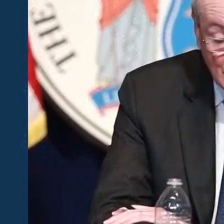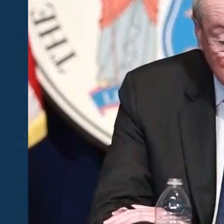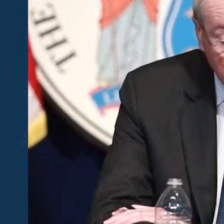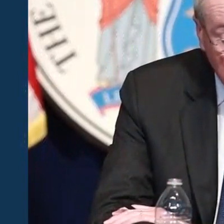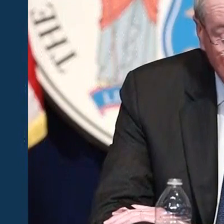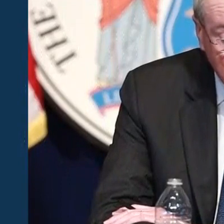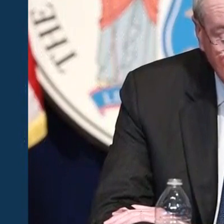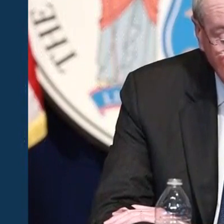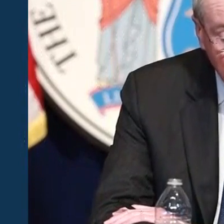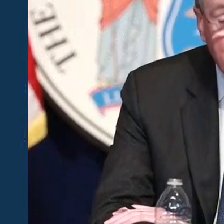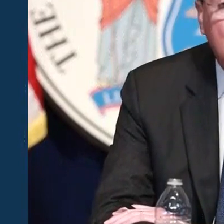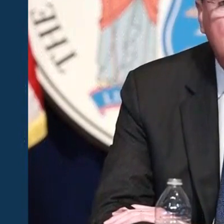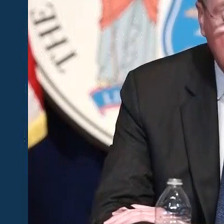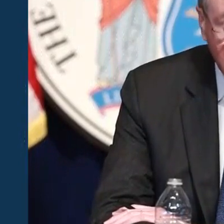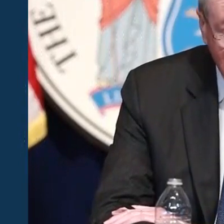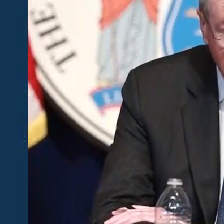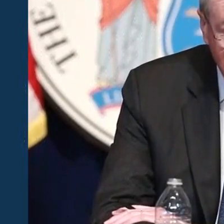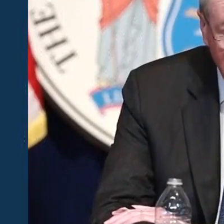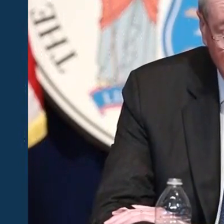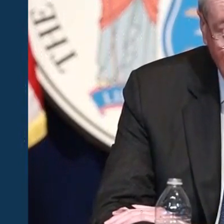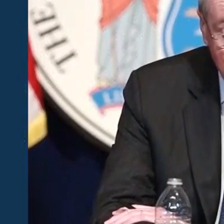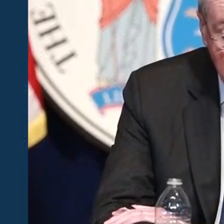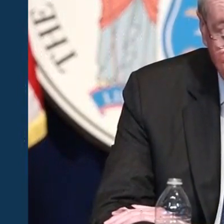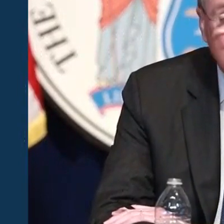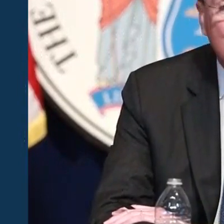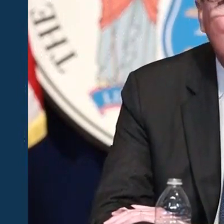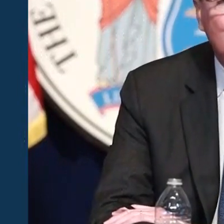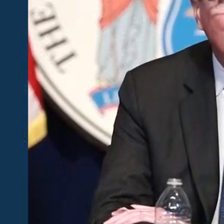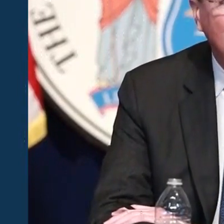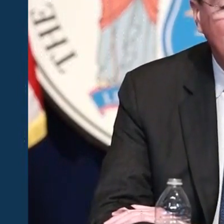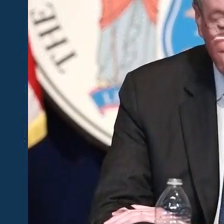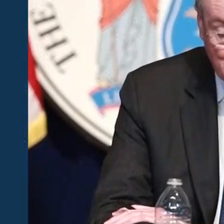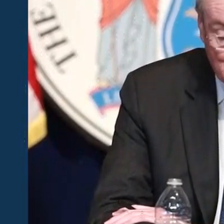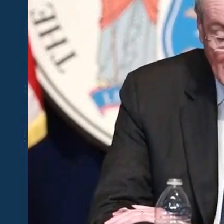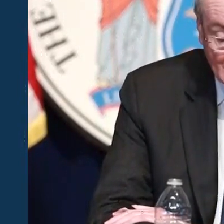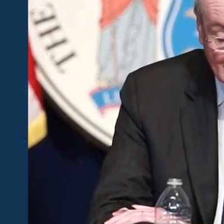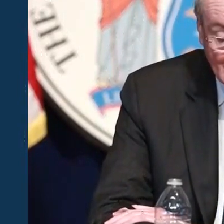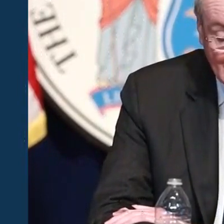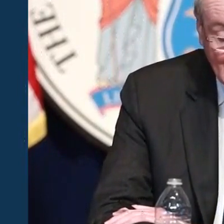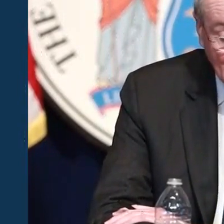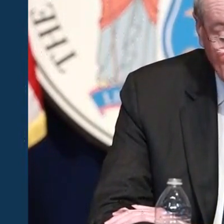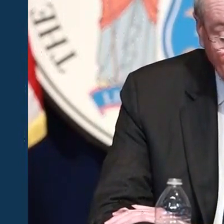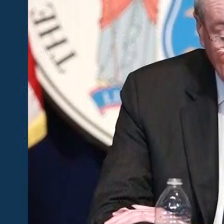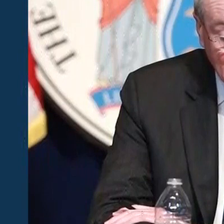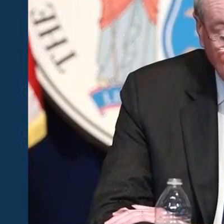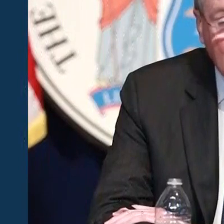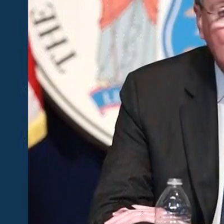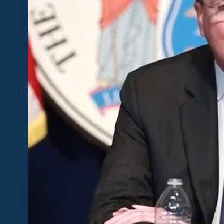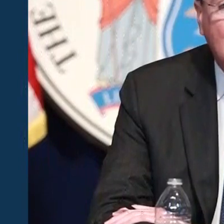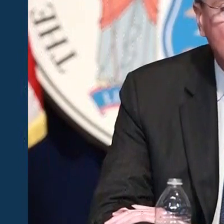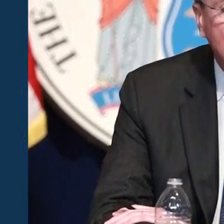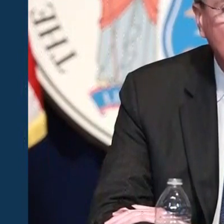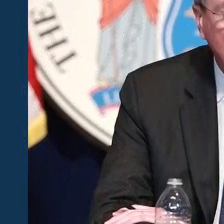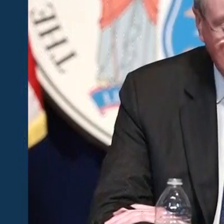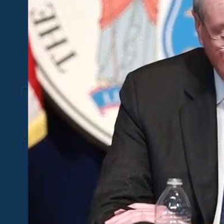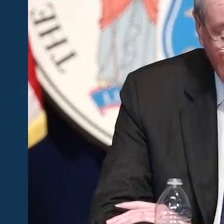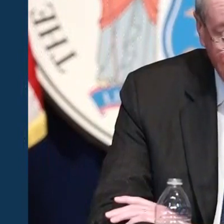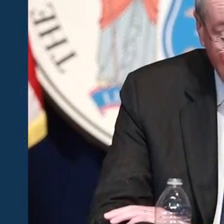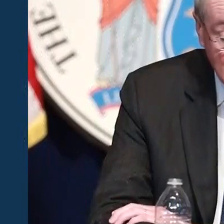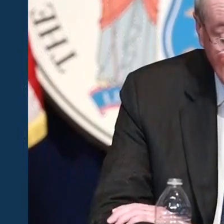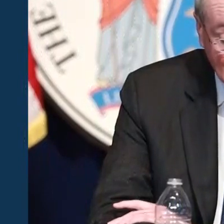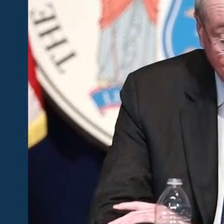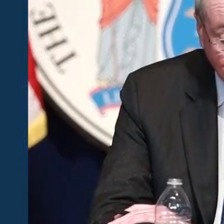is the Reverend, founded the Mount Pilgrim Missionary Baptist Church in Passaic and had led its congregation